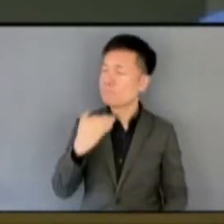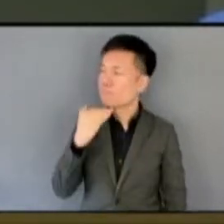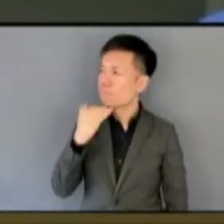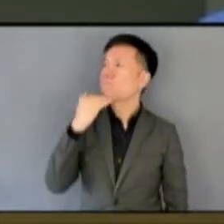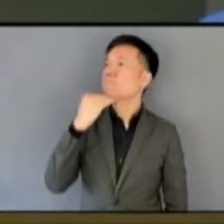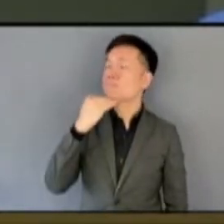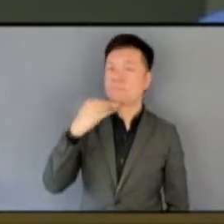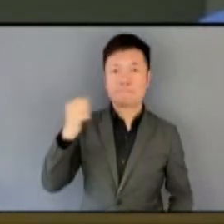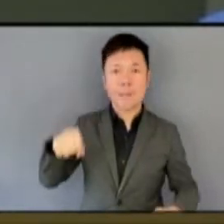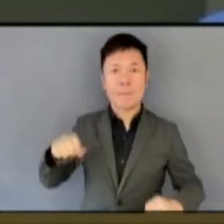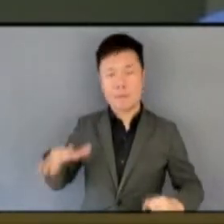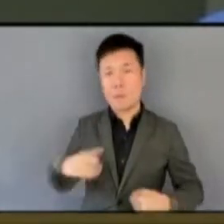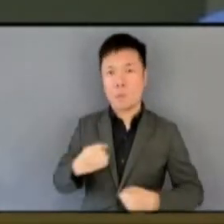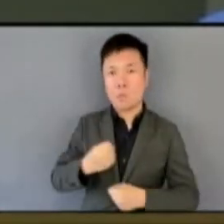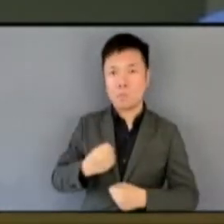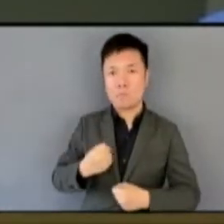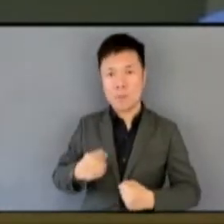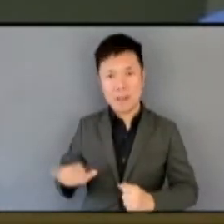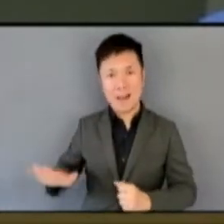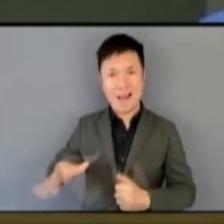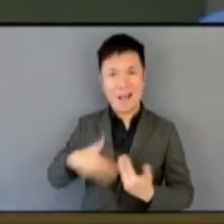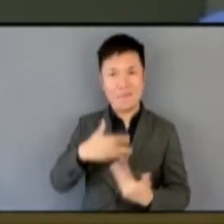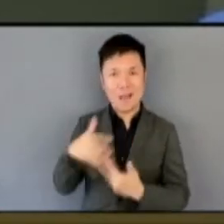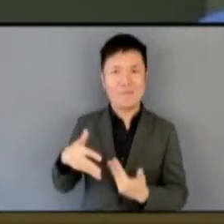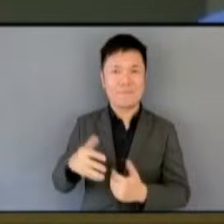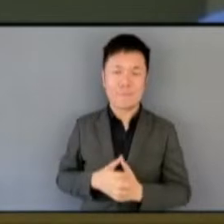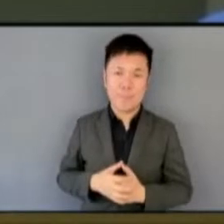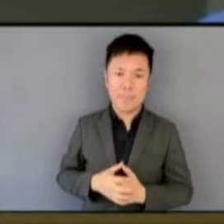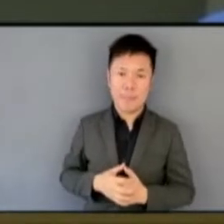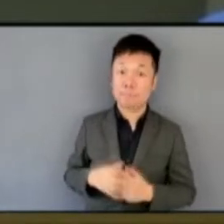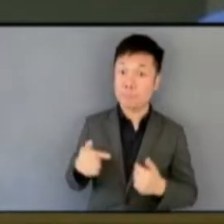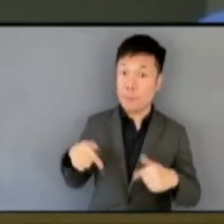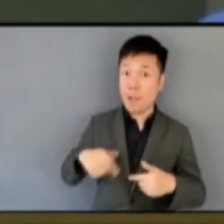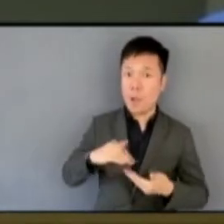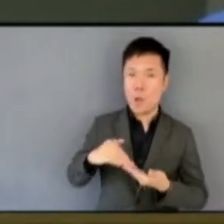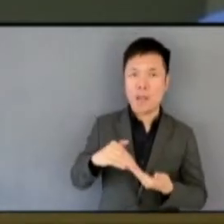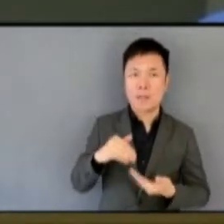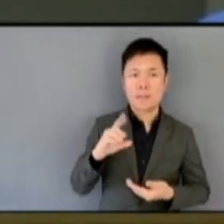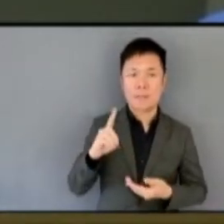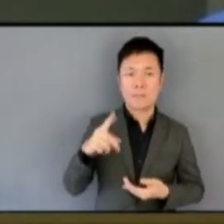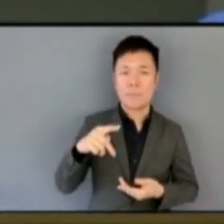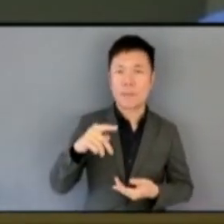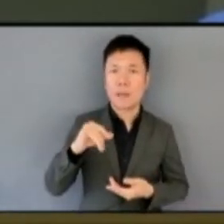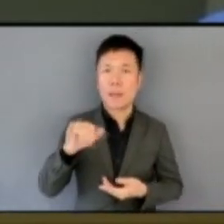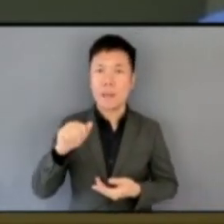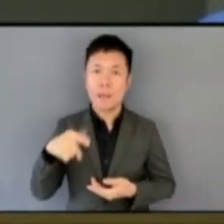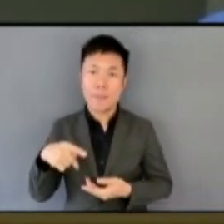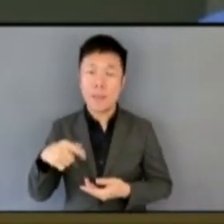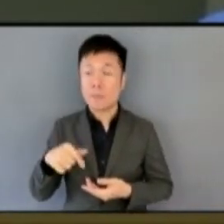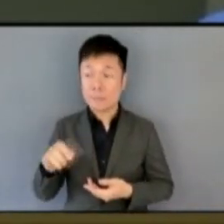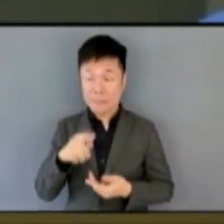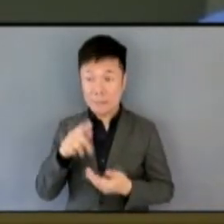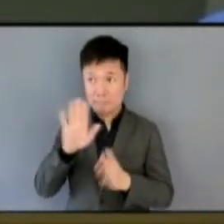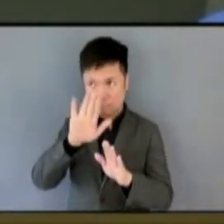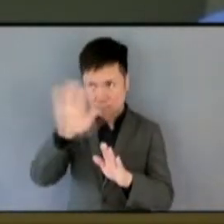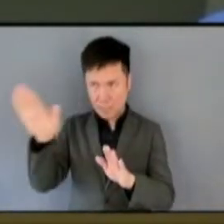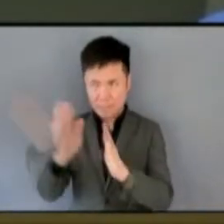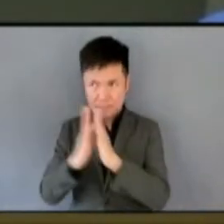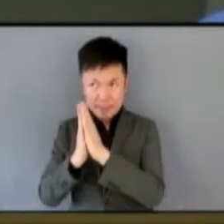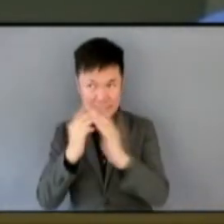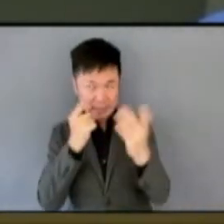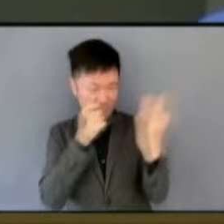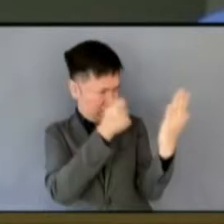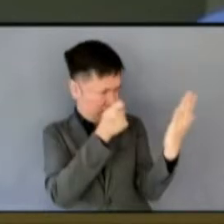ensured. So DPIAP urges member states to view the CRPD as a guiding framework for